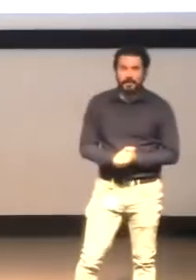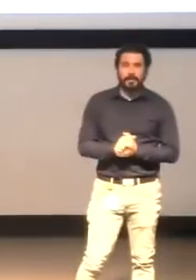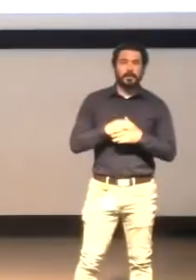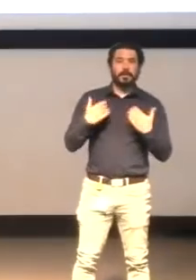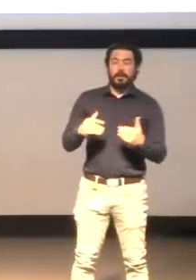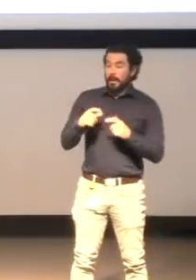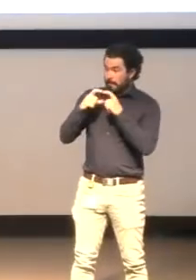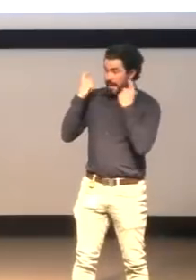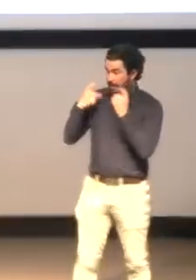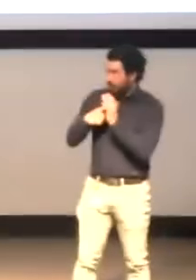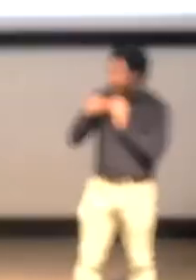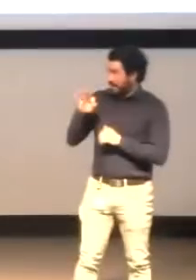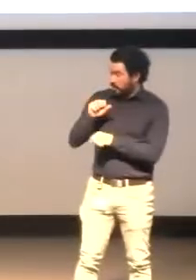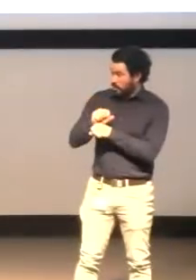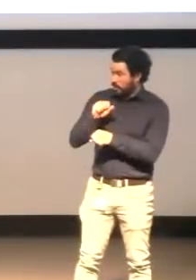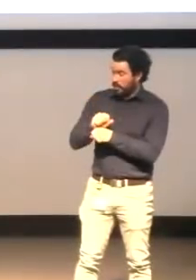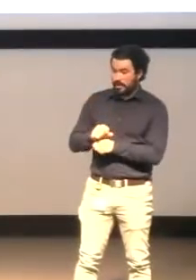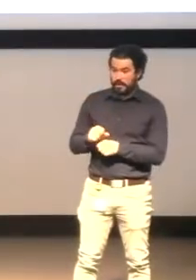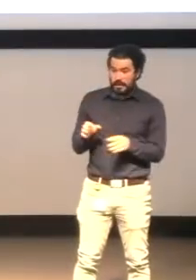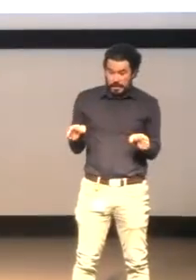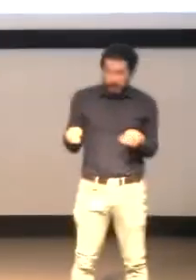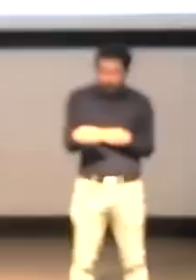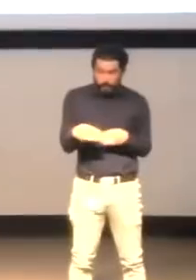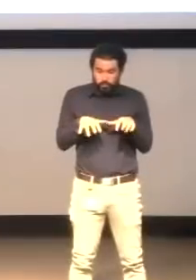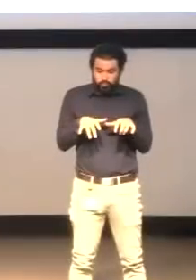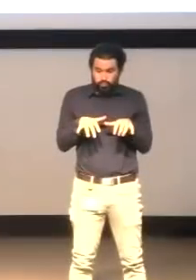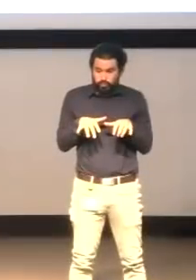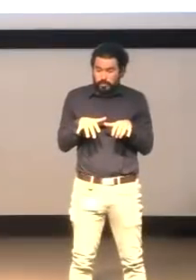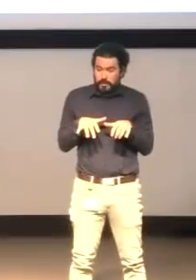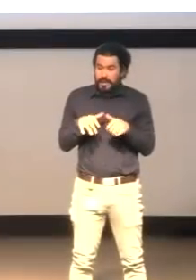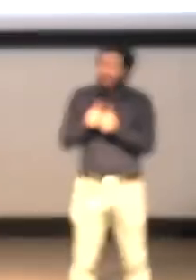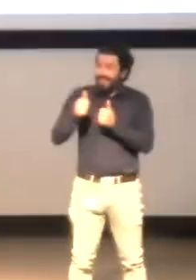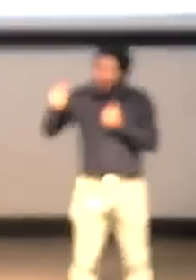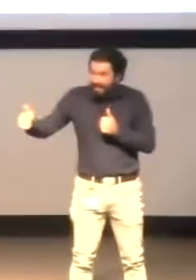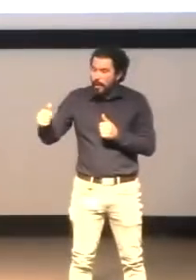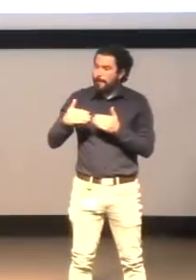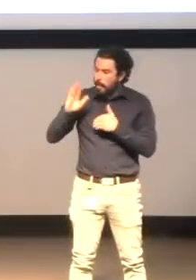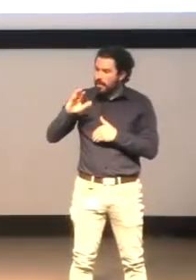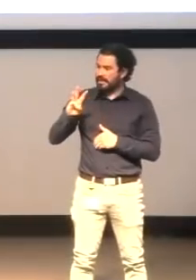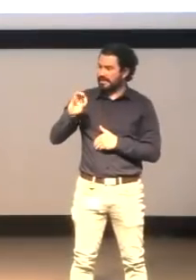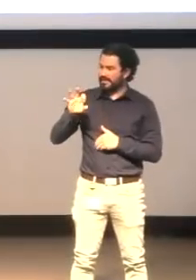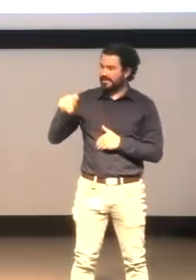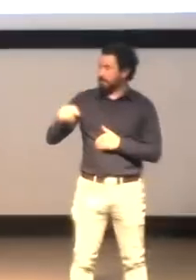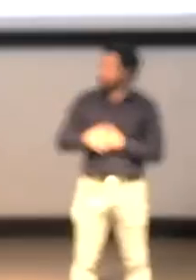Are masks required if you work in a cubicle more than 6 feet from anyone?